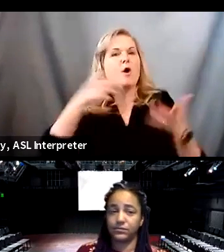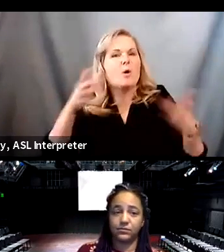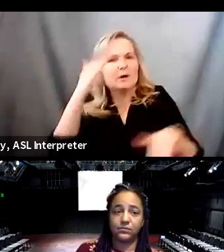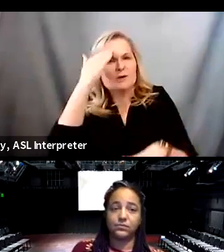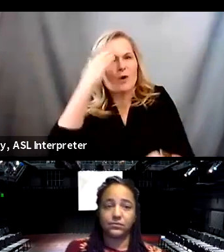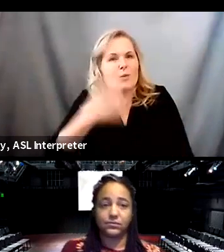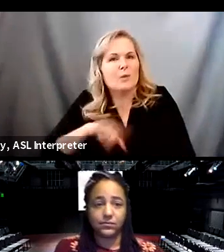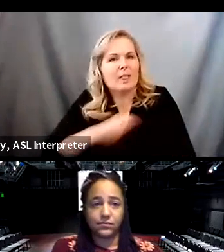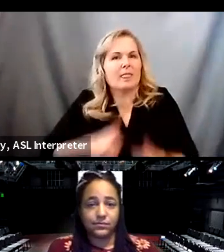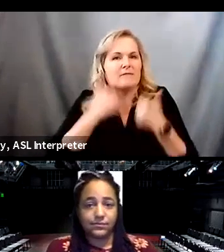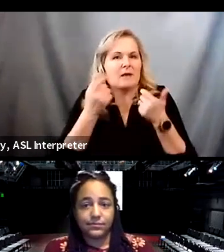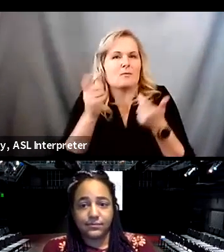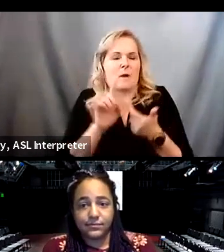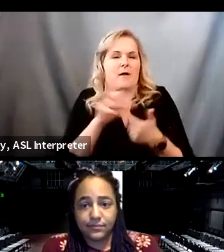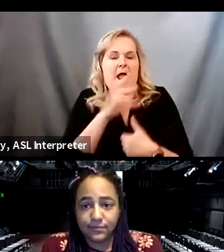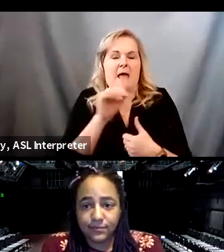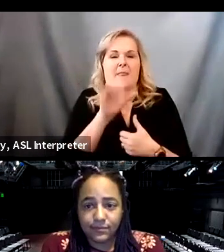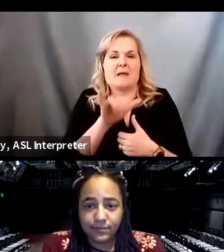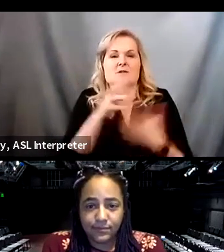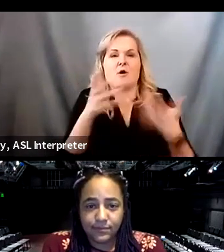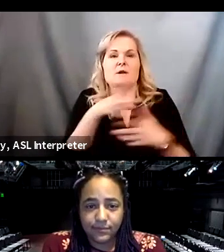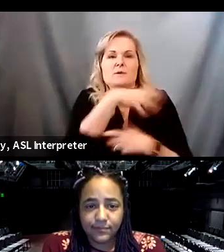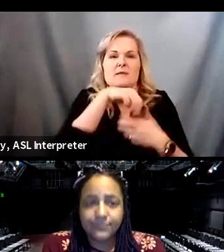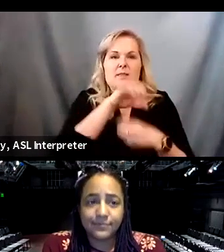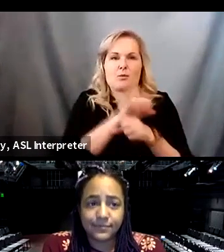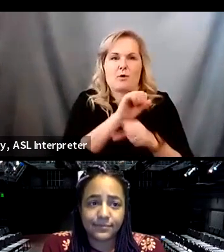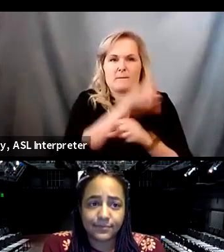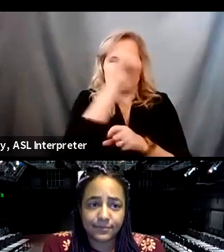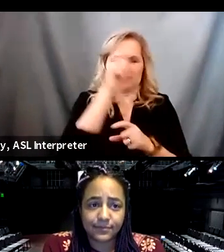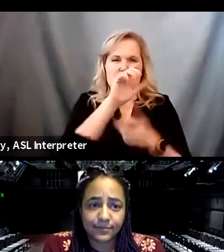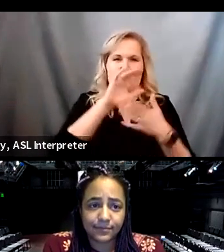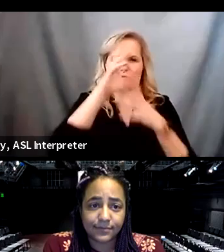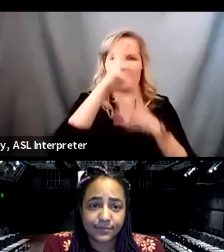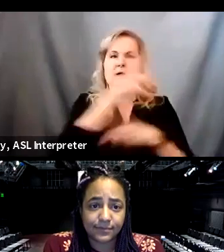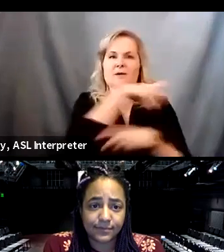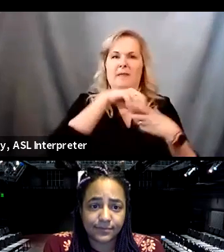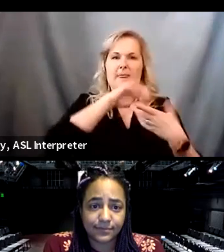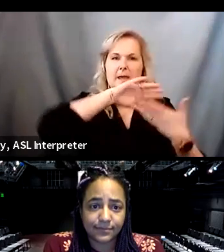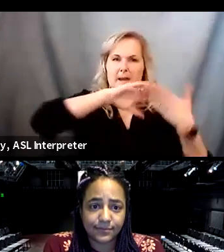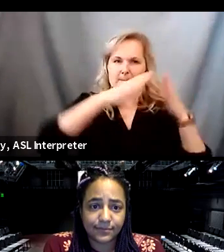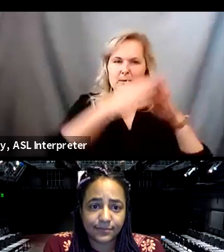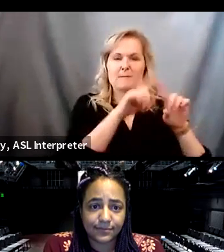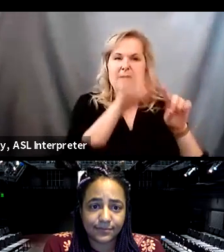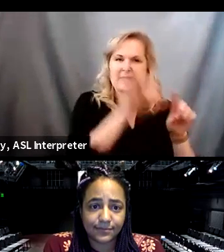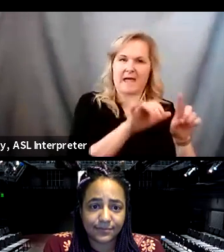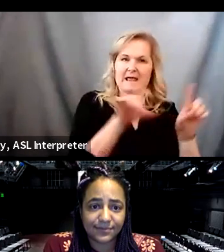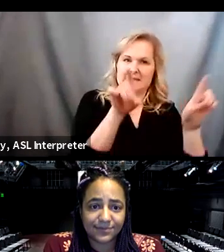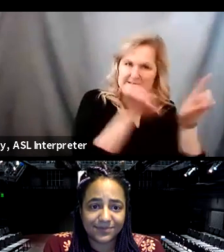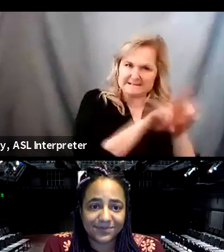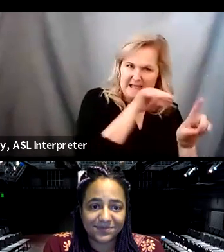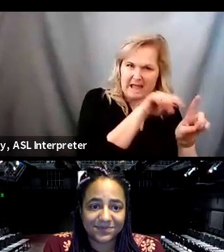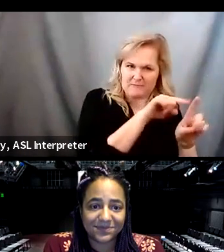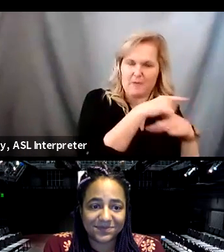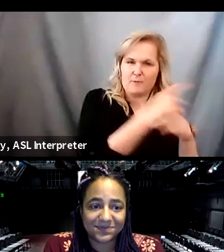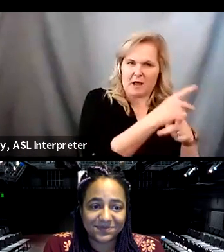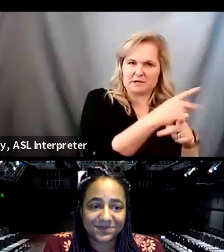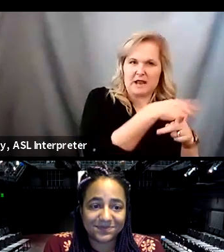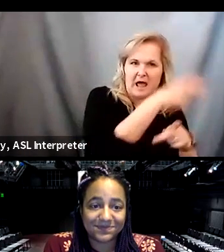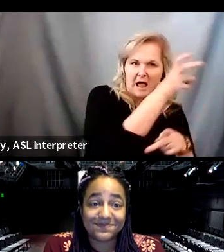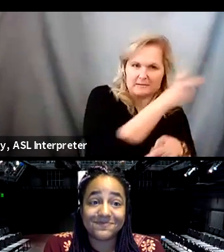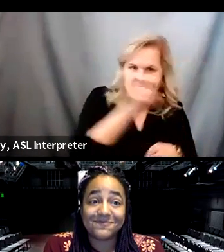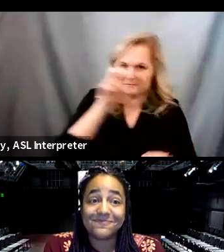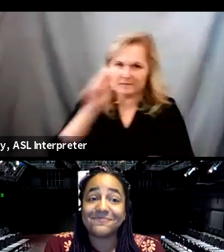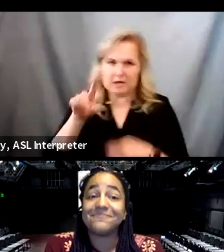the work that we're doing because we are creating within community. Now, whenever I take those same works and I present them to